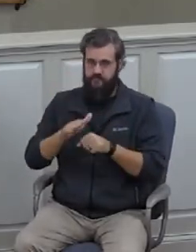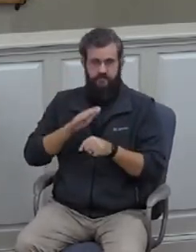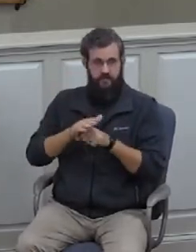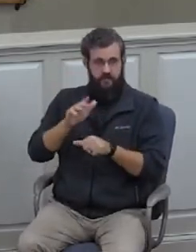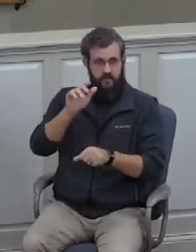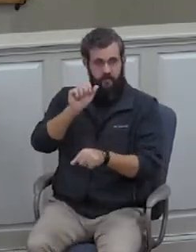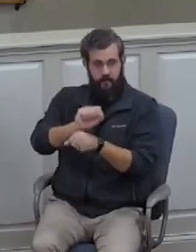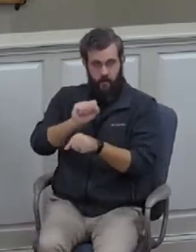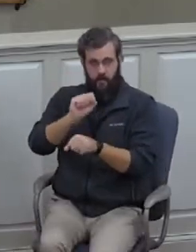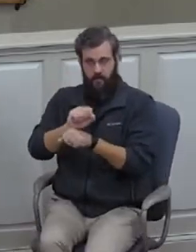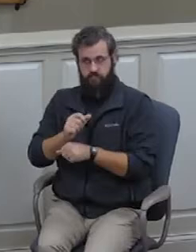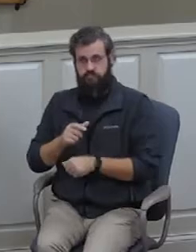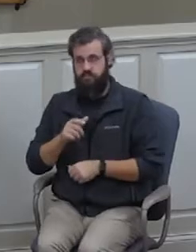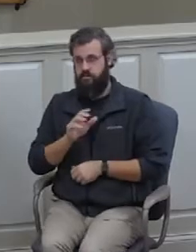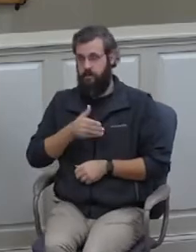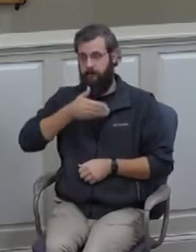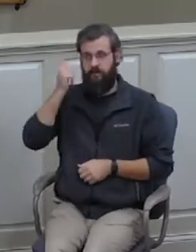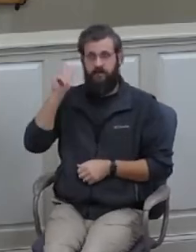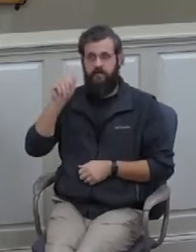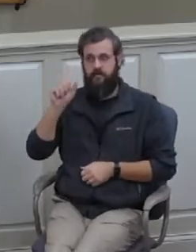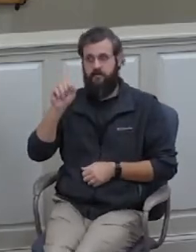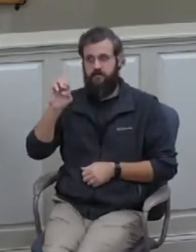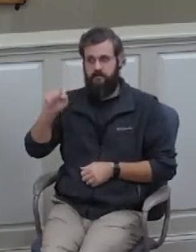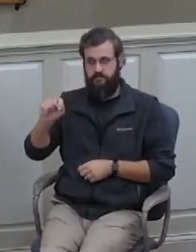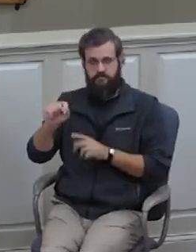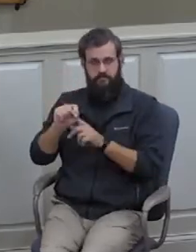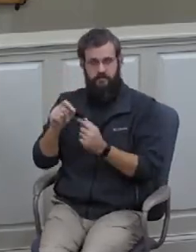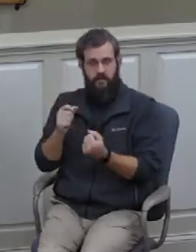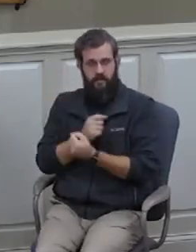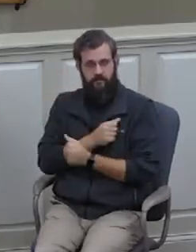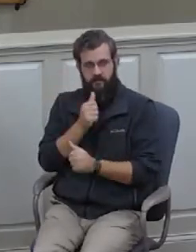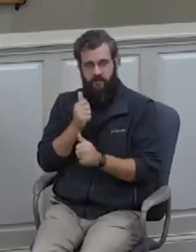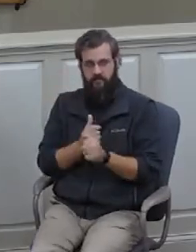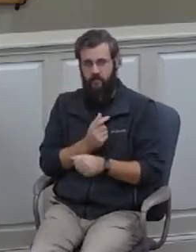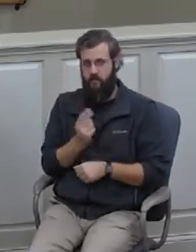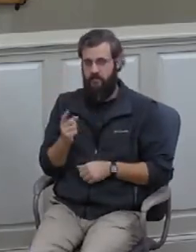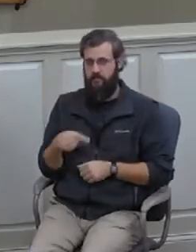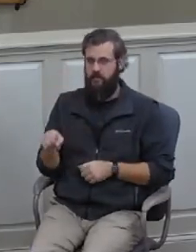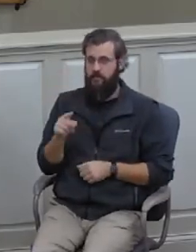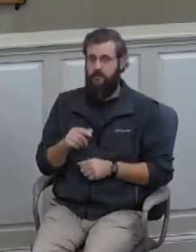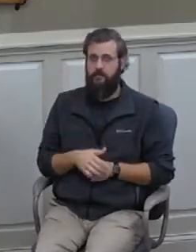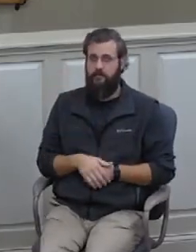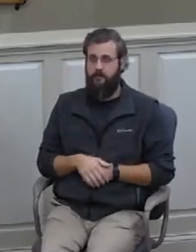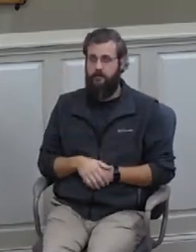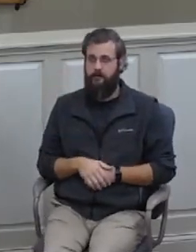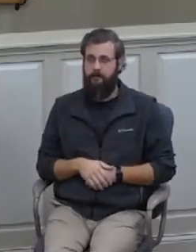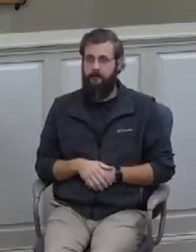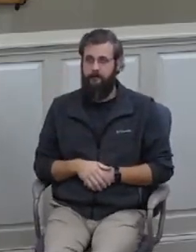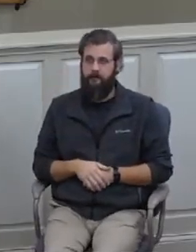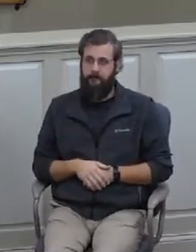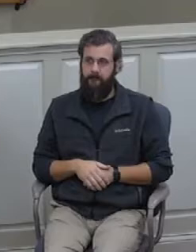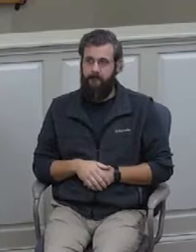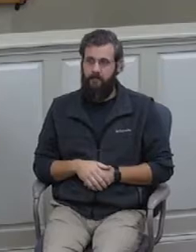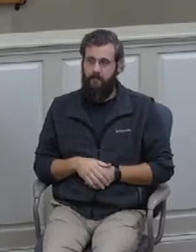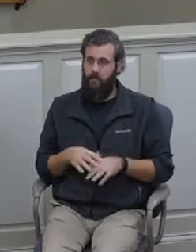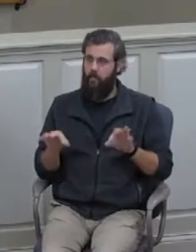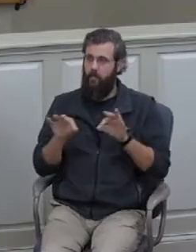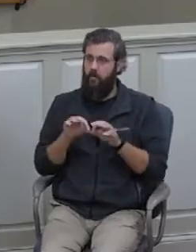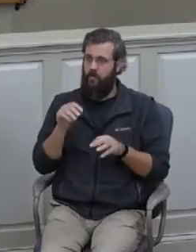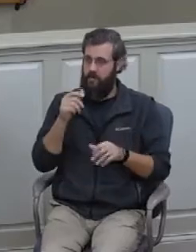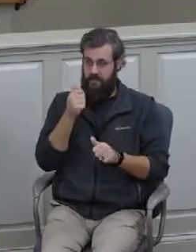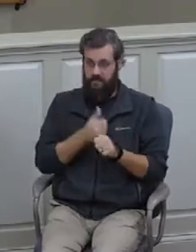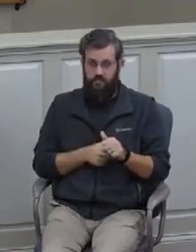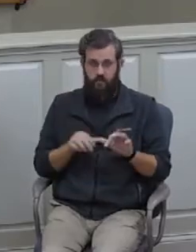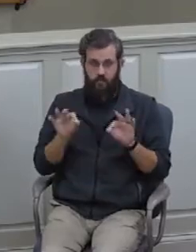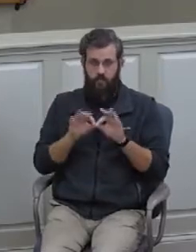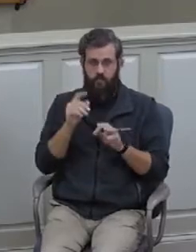employees are your best asset. I love every single one of them. You know, they're worth $1 million, each one of them